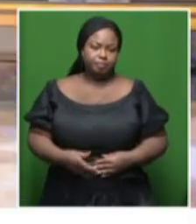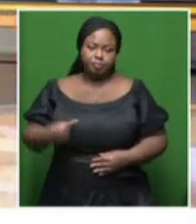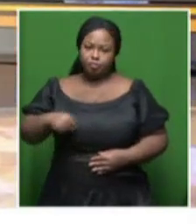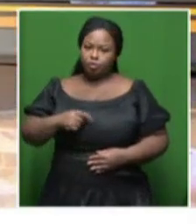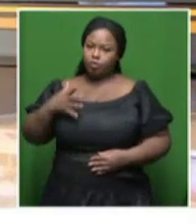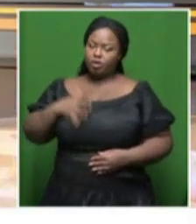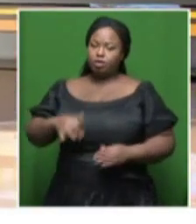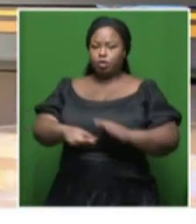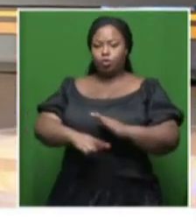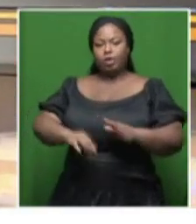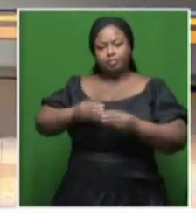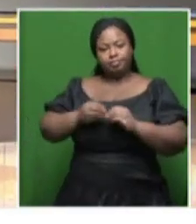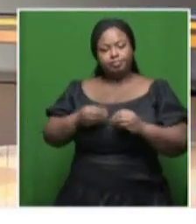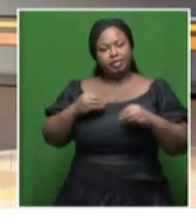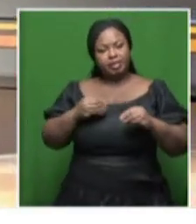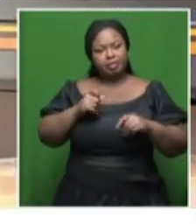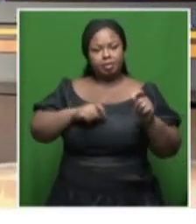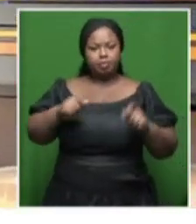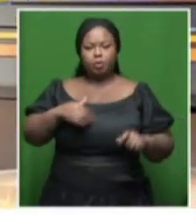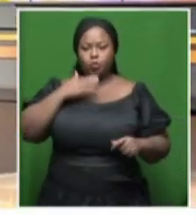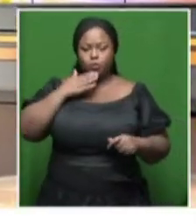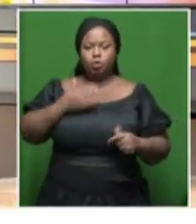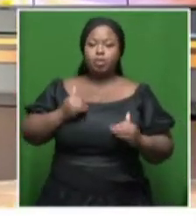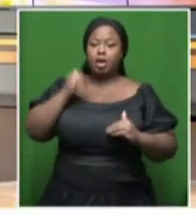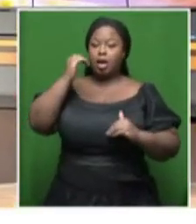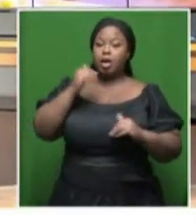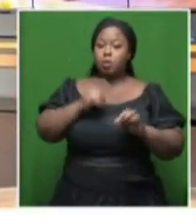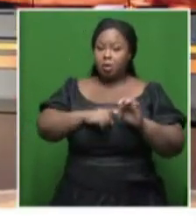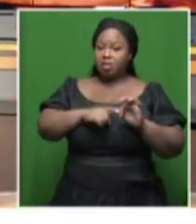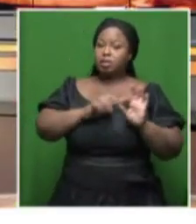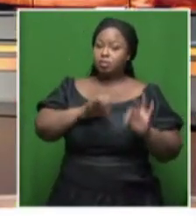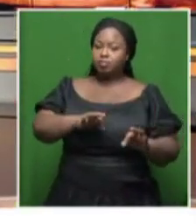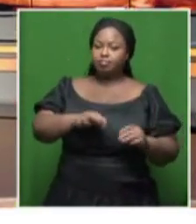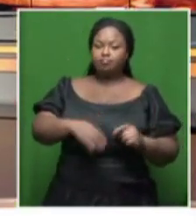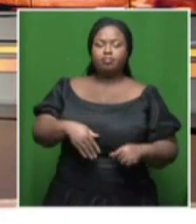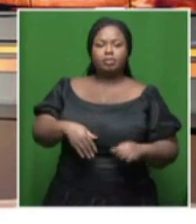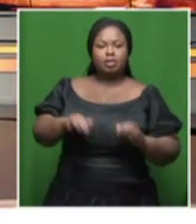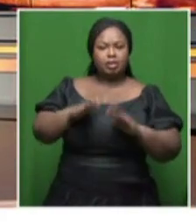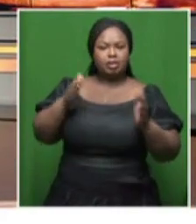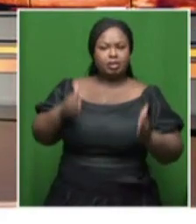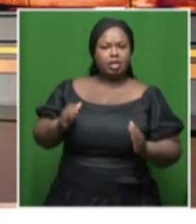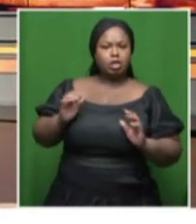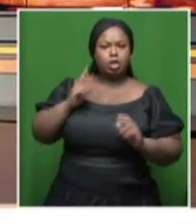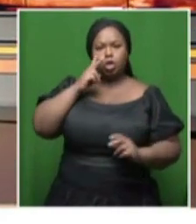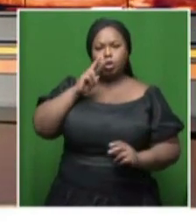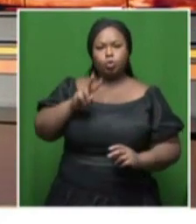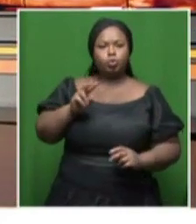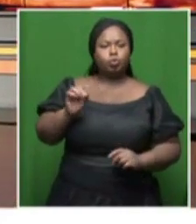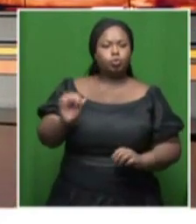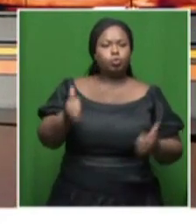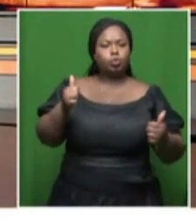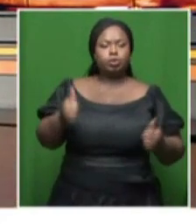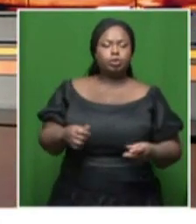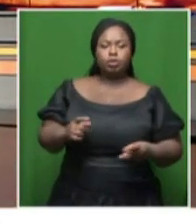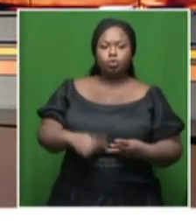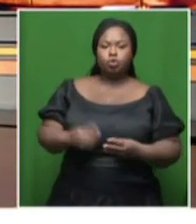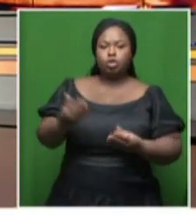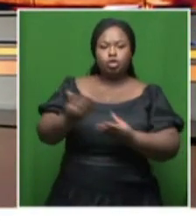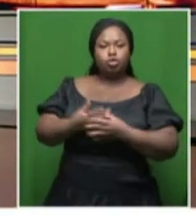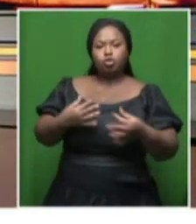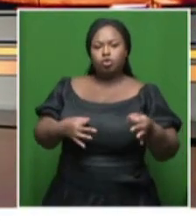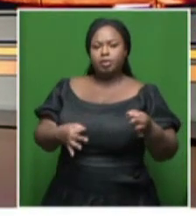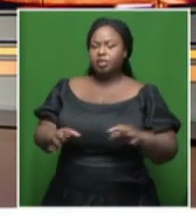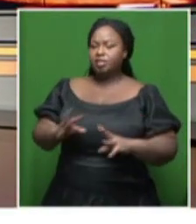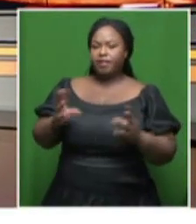want local makers that obviously the goods are high quality, their stand looks good, they've got all the documentation